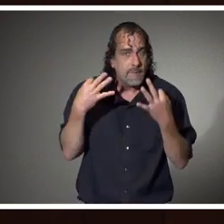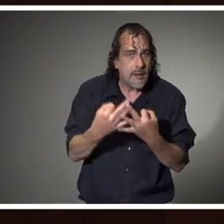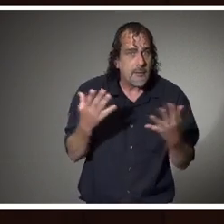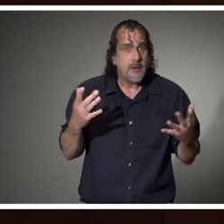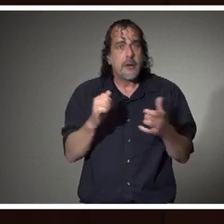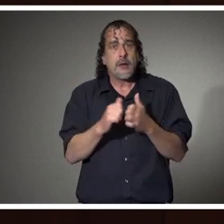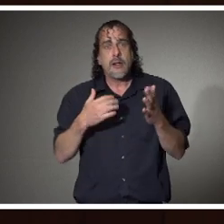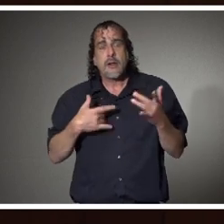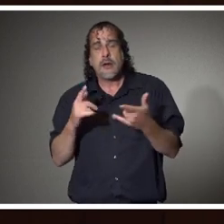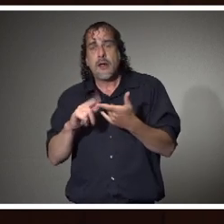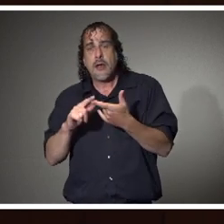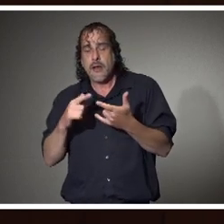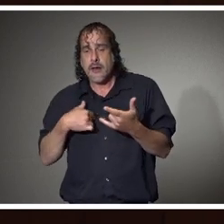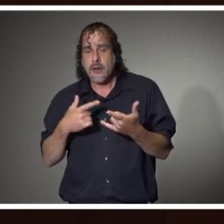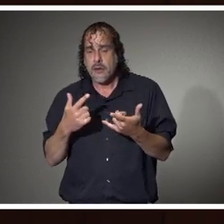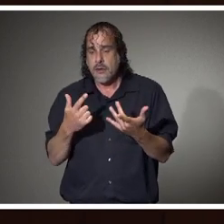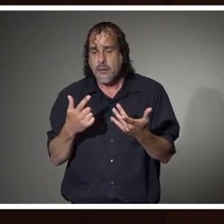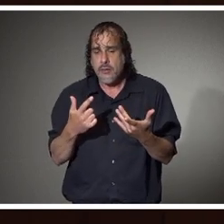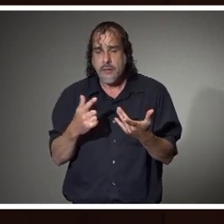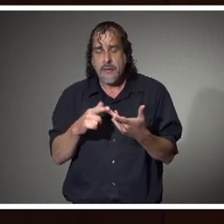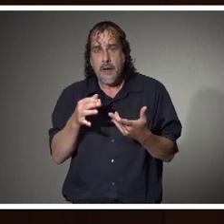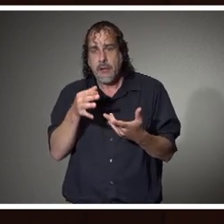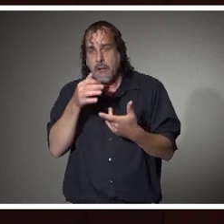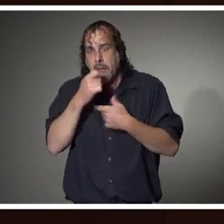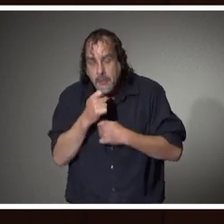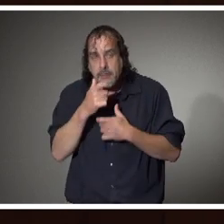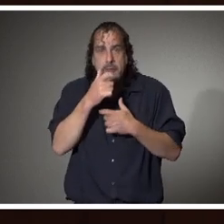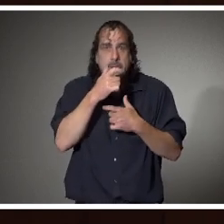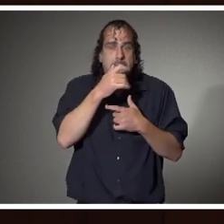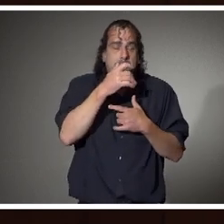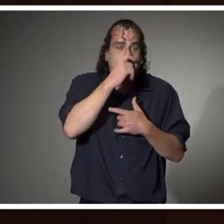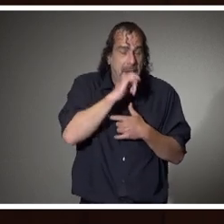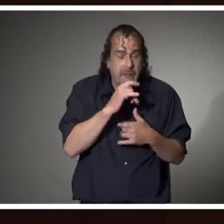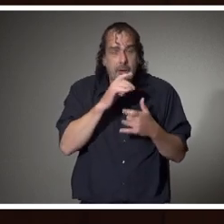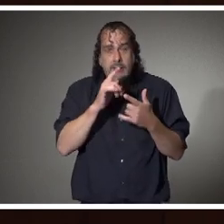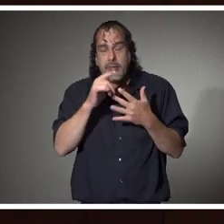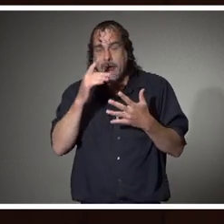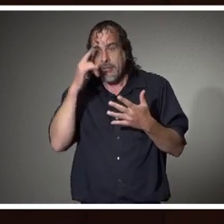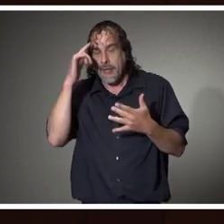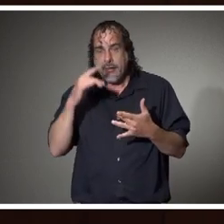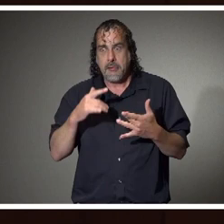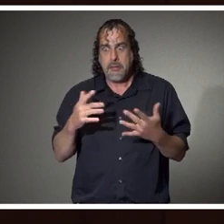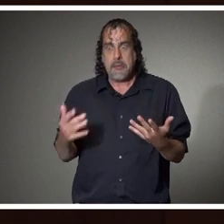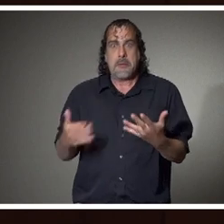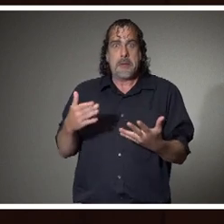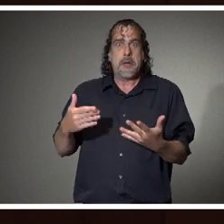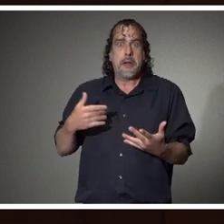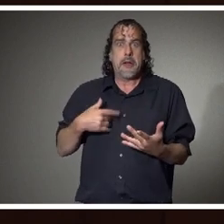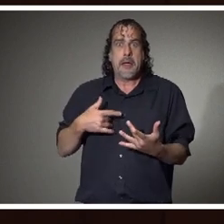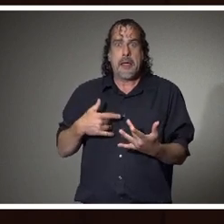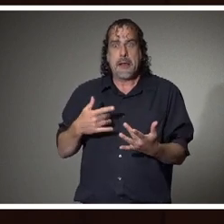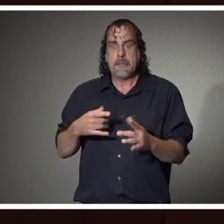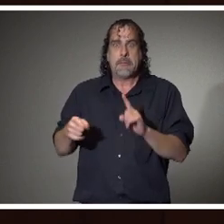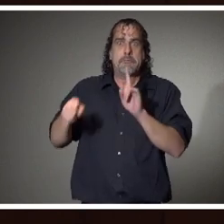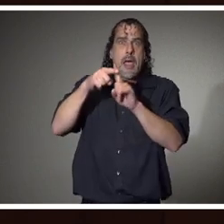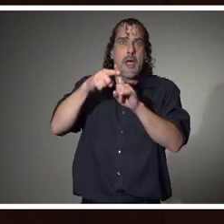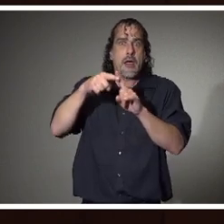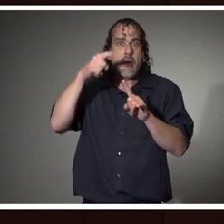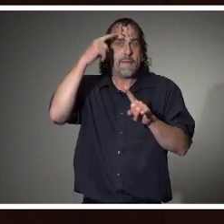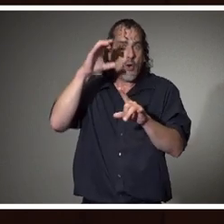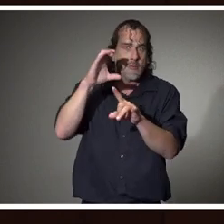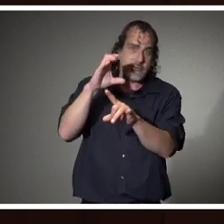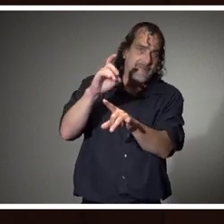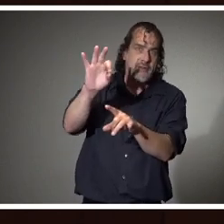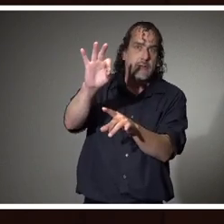least cough, the least sniffle, they're so concerned that they may be testing positive for